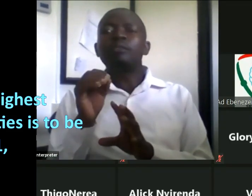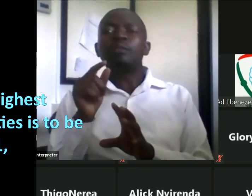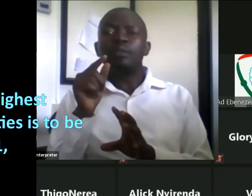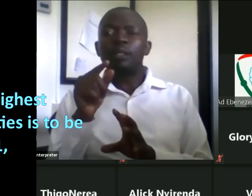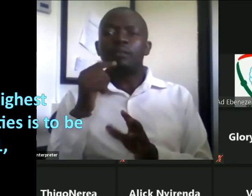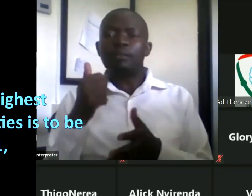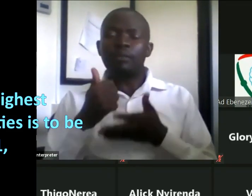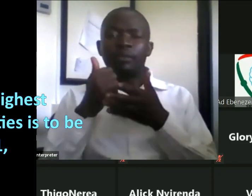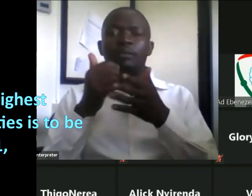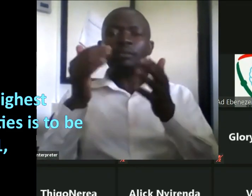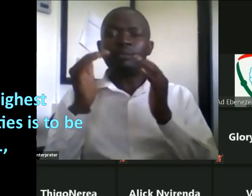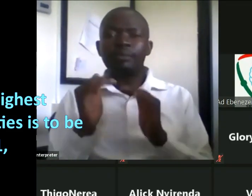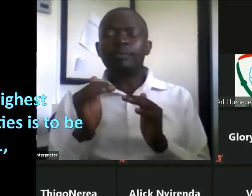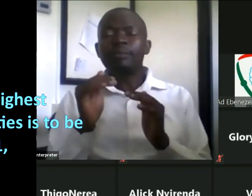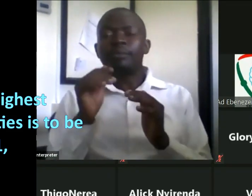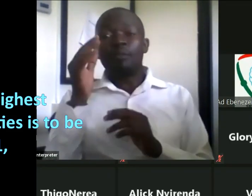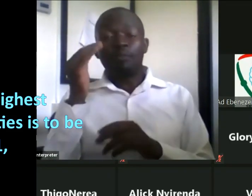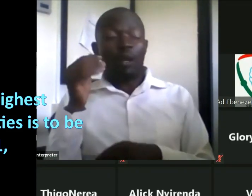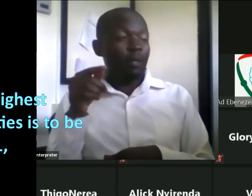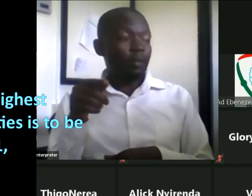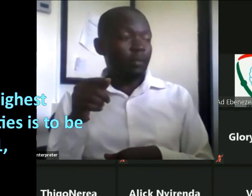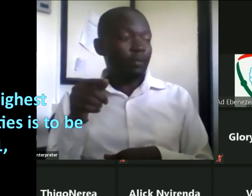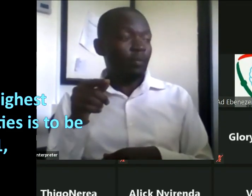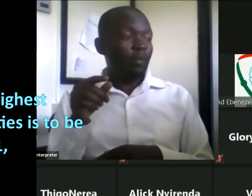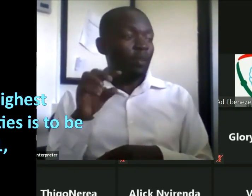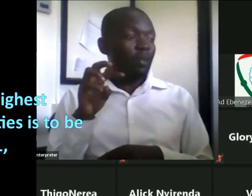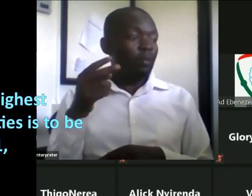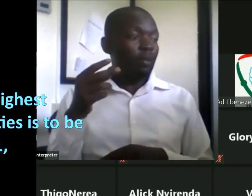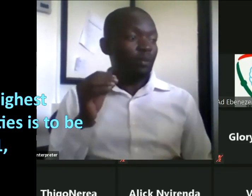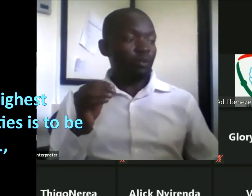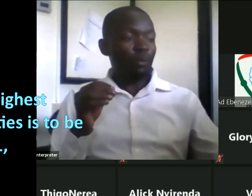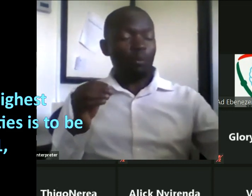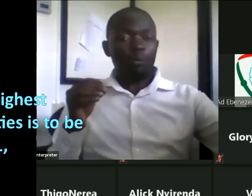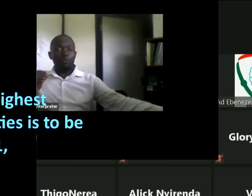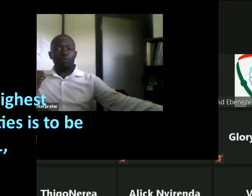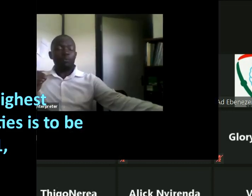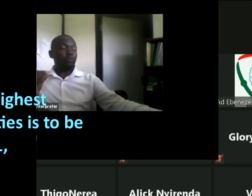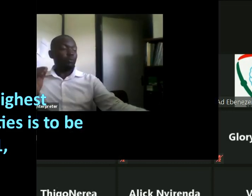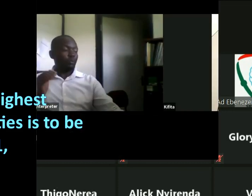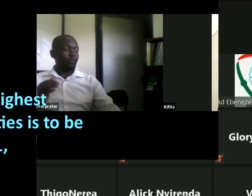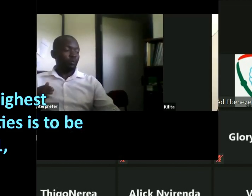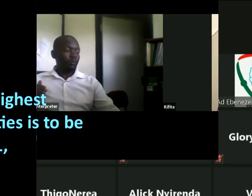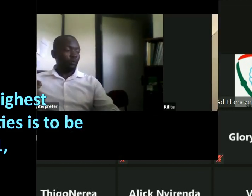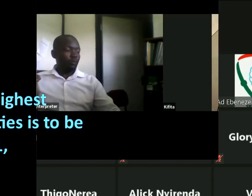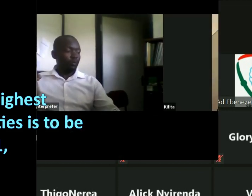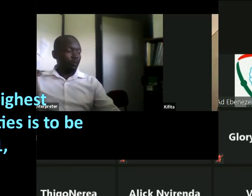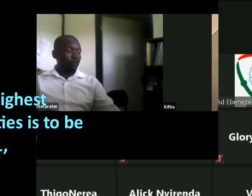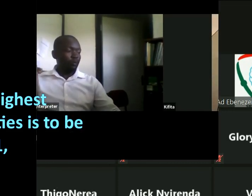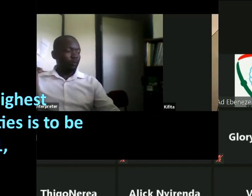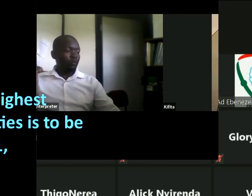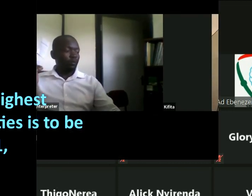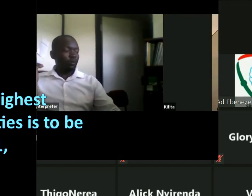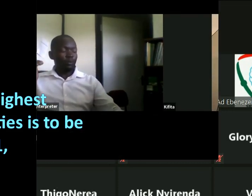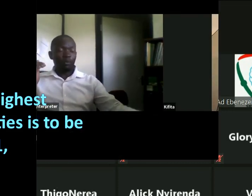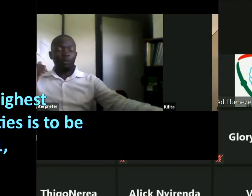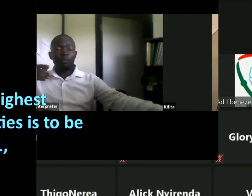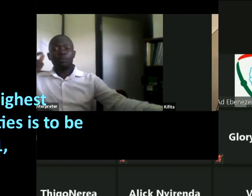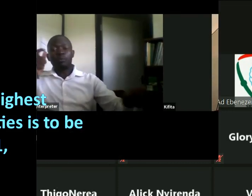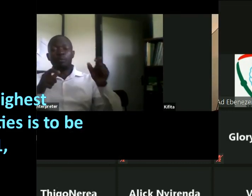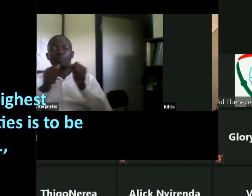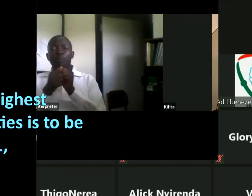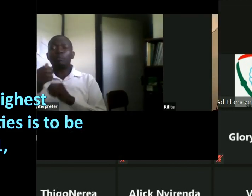this. That given that a WHO resolution on highest attainable standard of health for persons with disabilities will